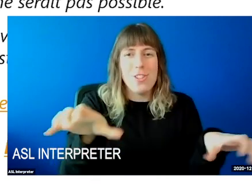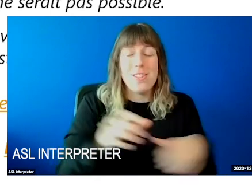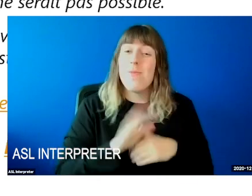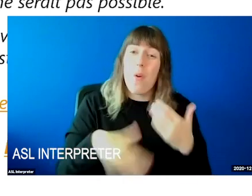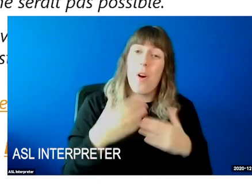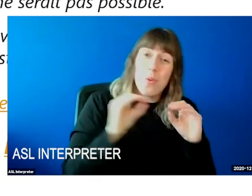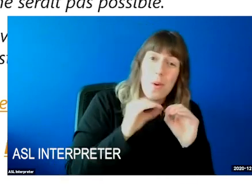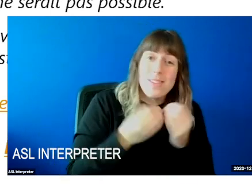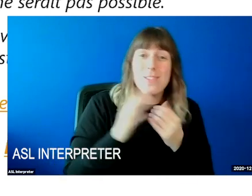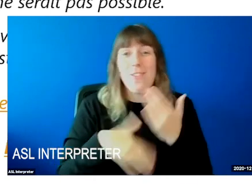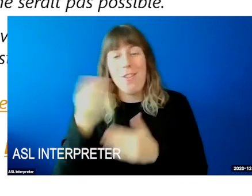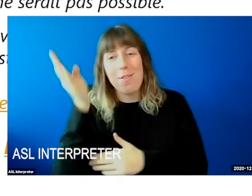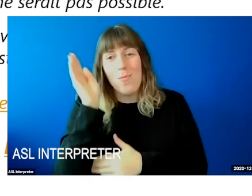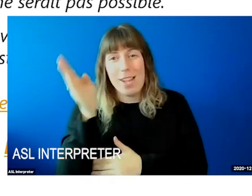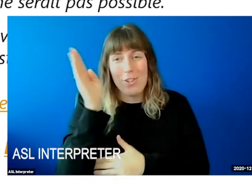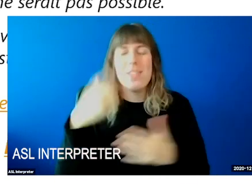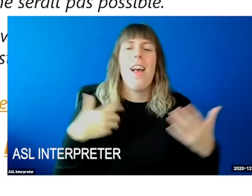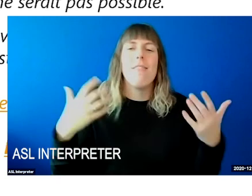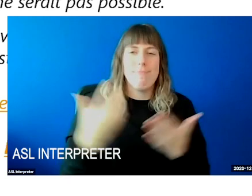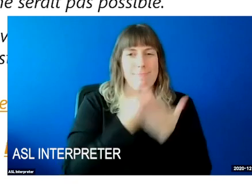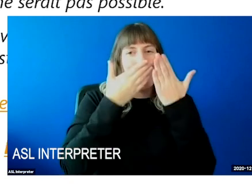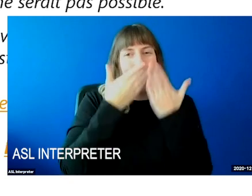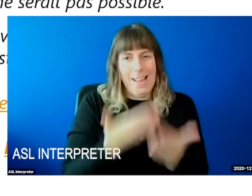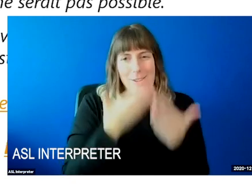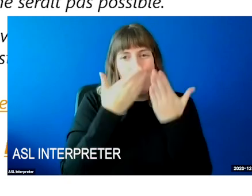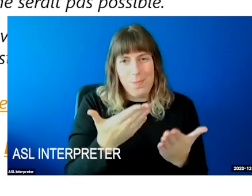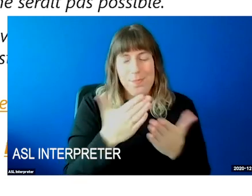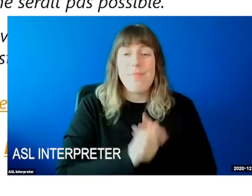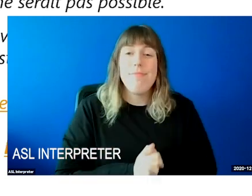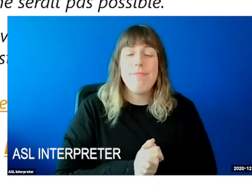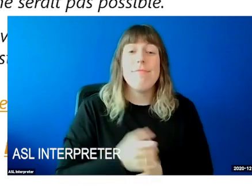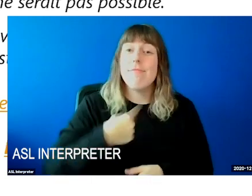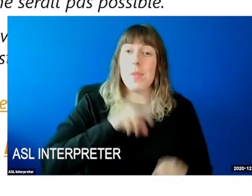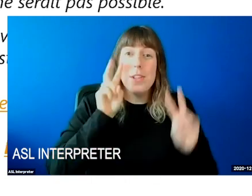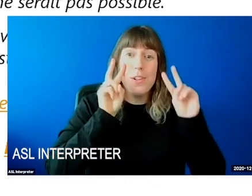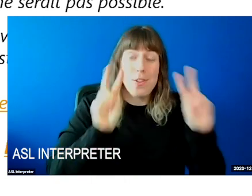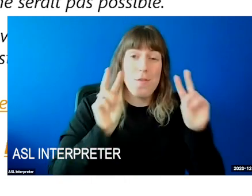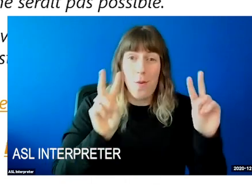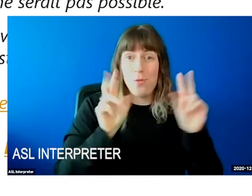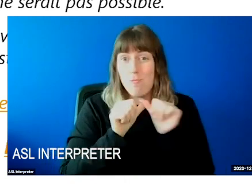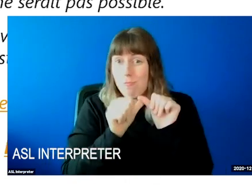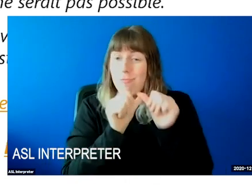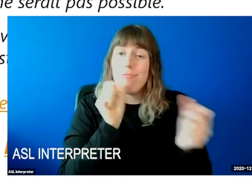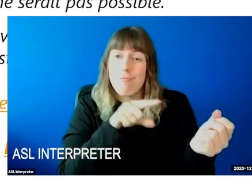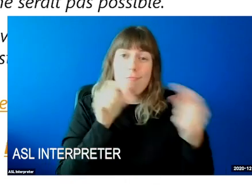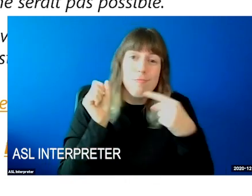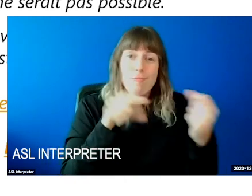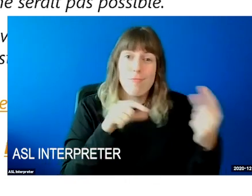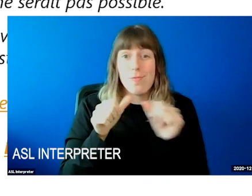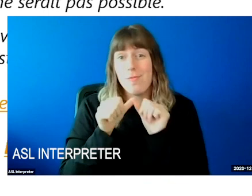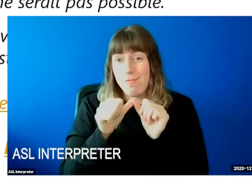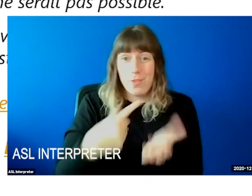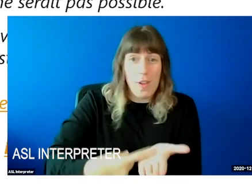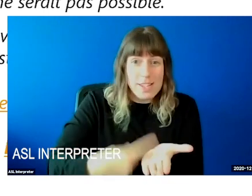action. So on behalf of all of the organizations and all of the presenters, I want to say a big thank you, and we look forward to